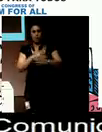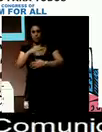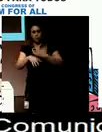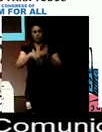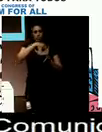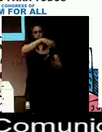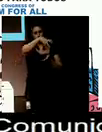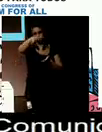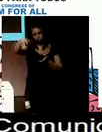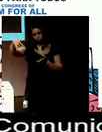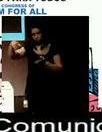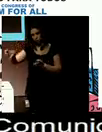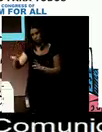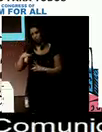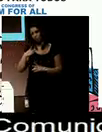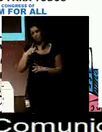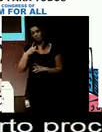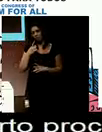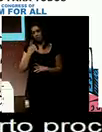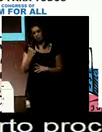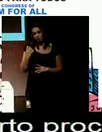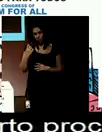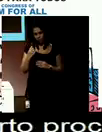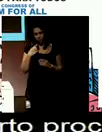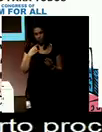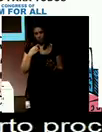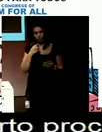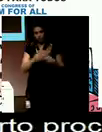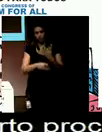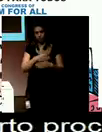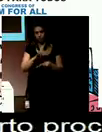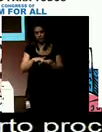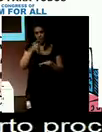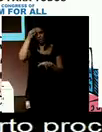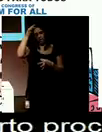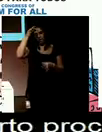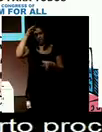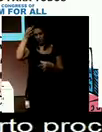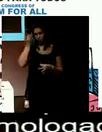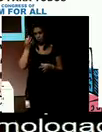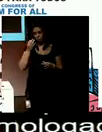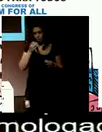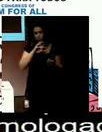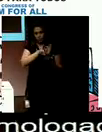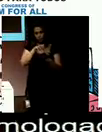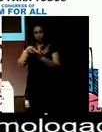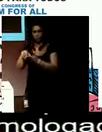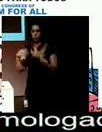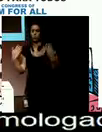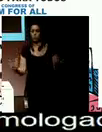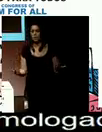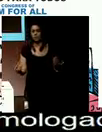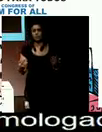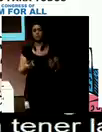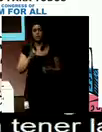autonomous regions means a lack of equality